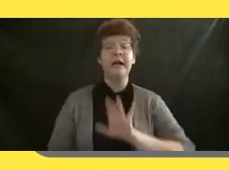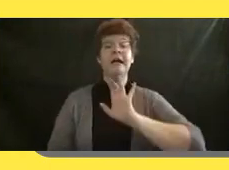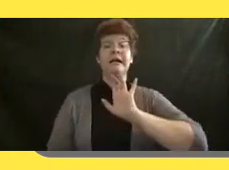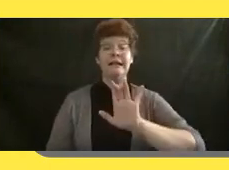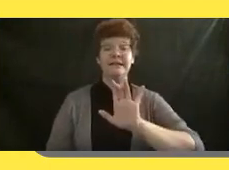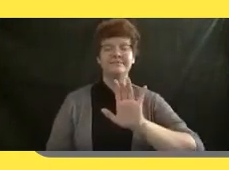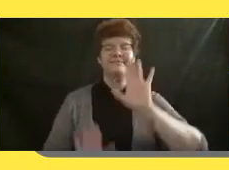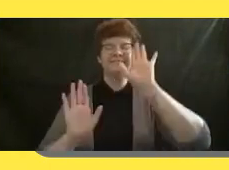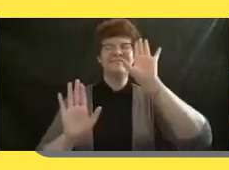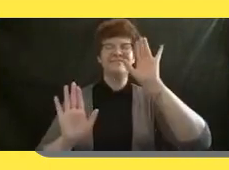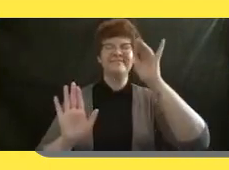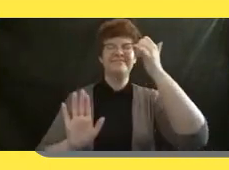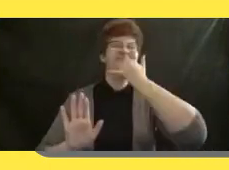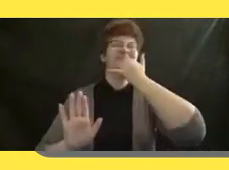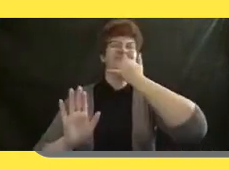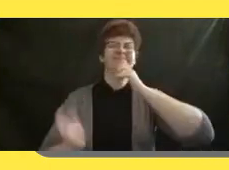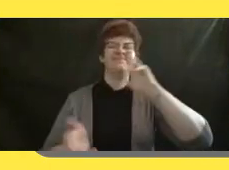I goofed. Oh, my apologies.